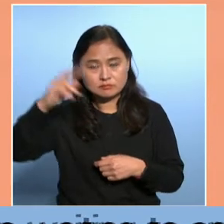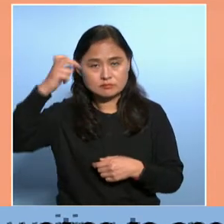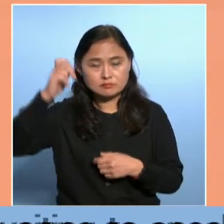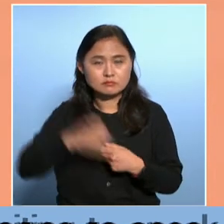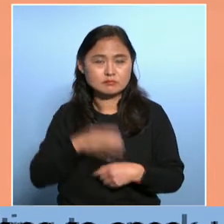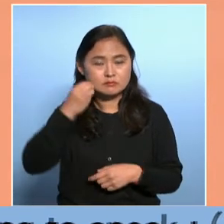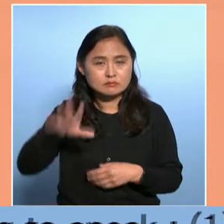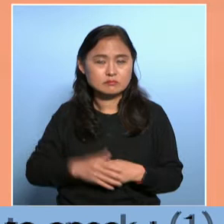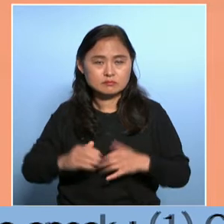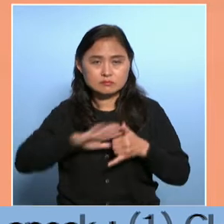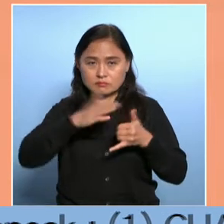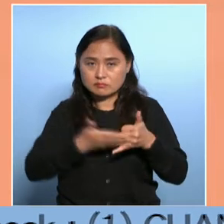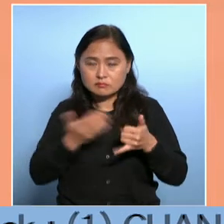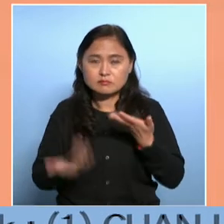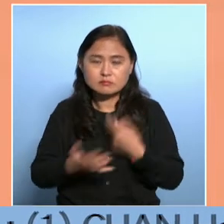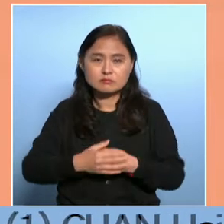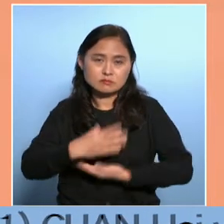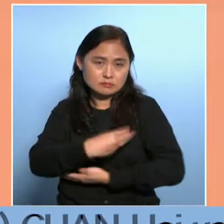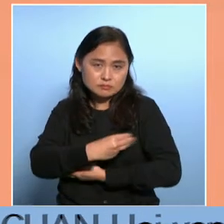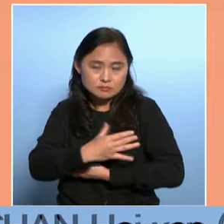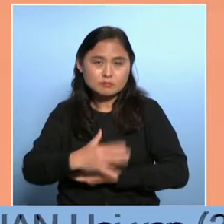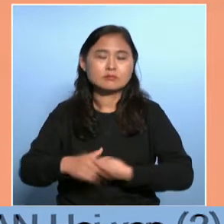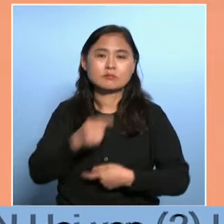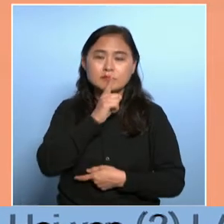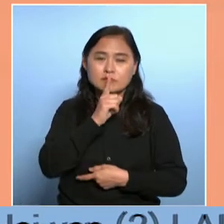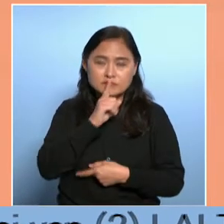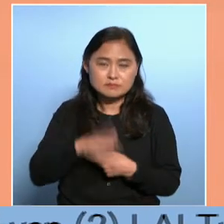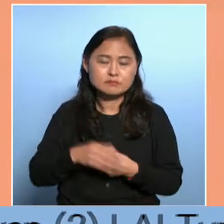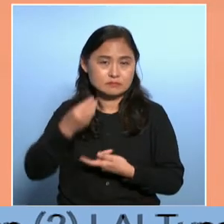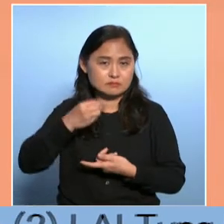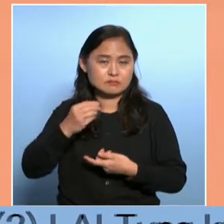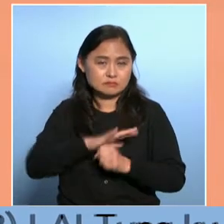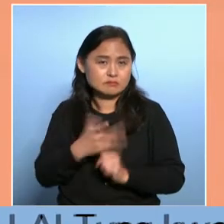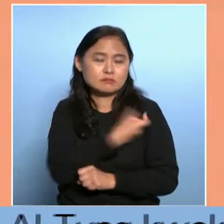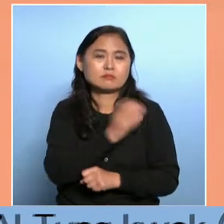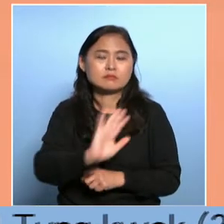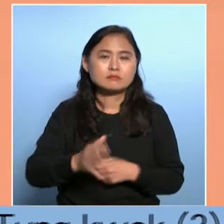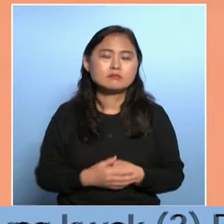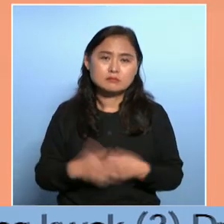and students to assure parents. Also, the government should help